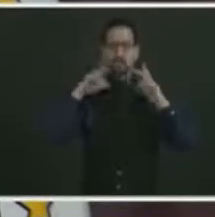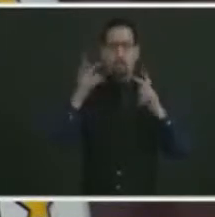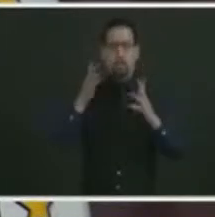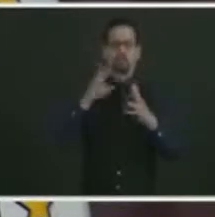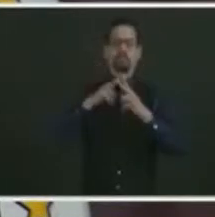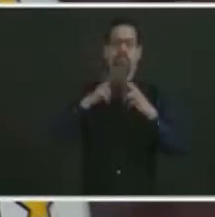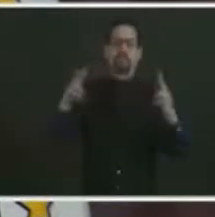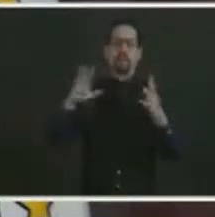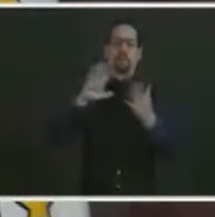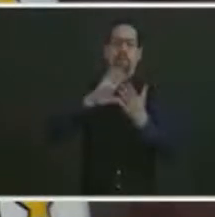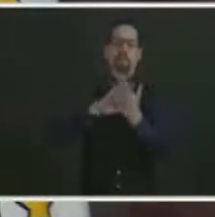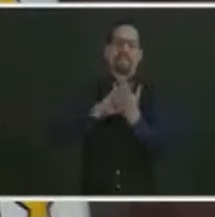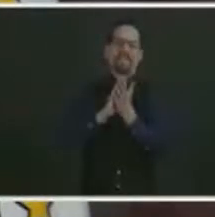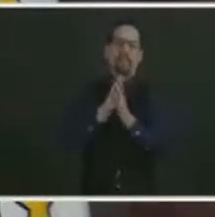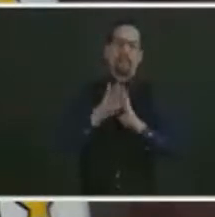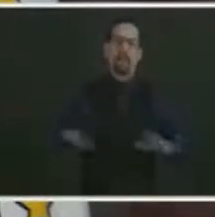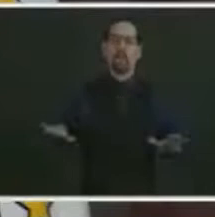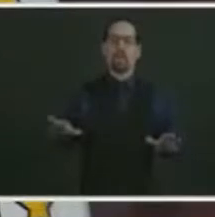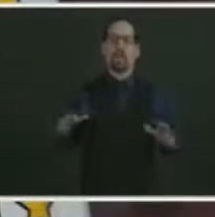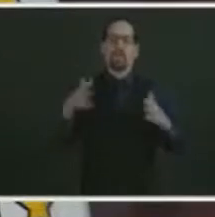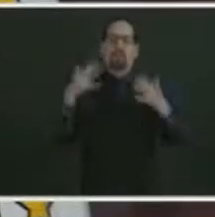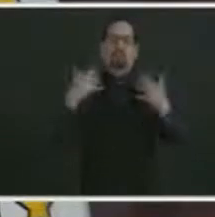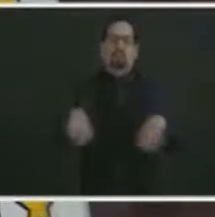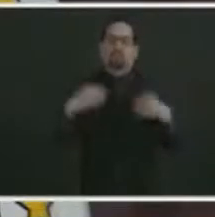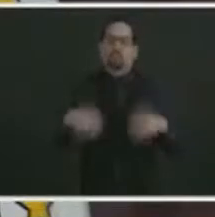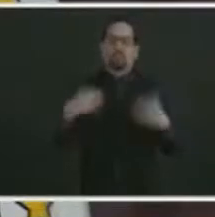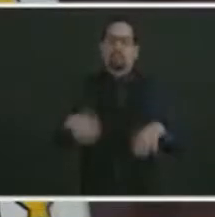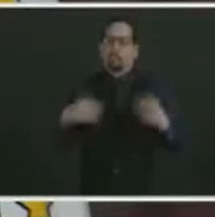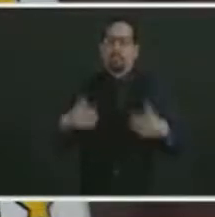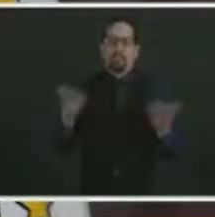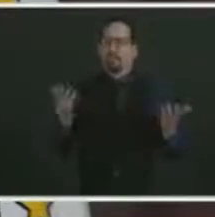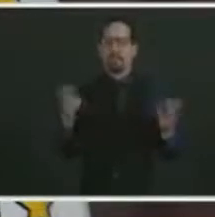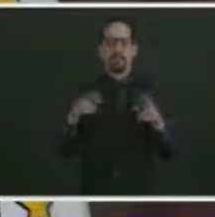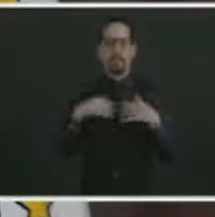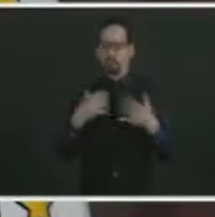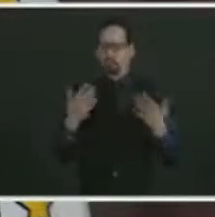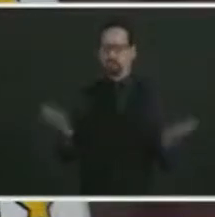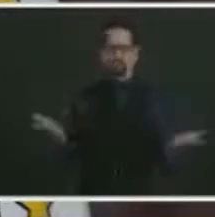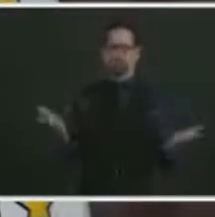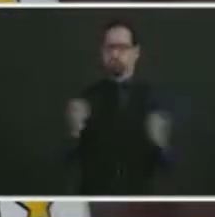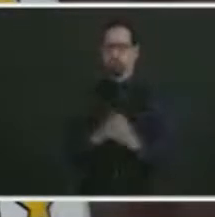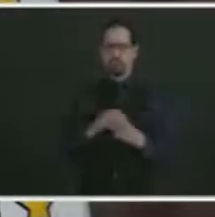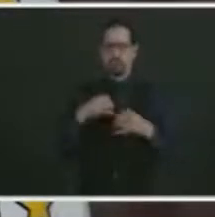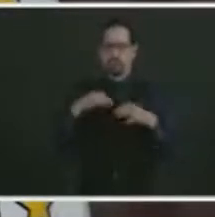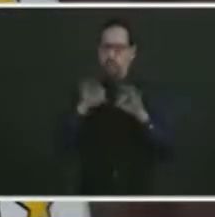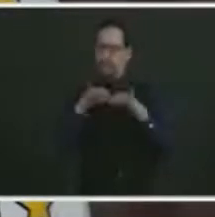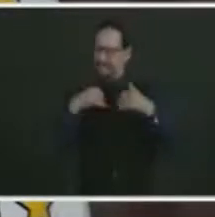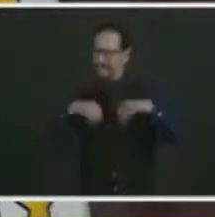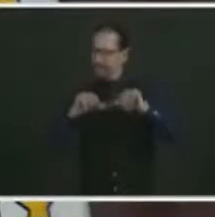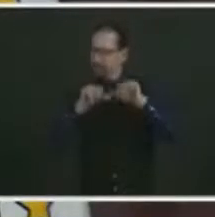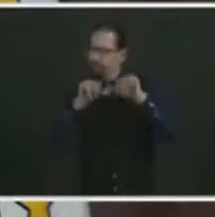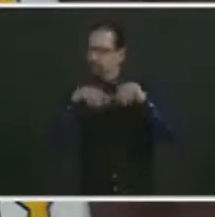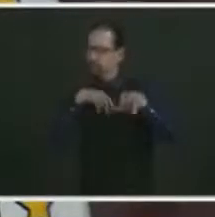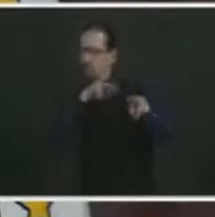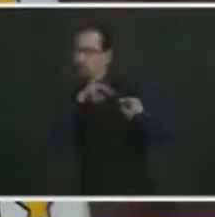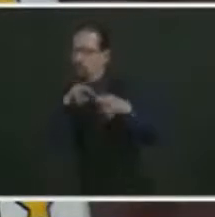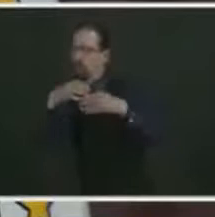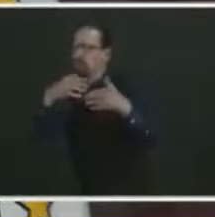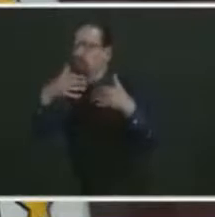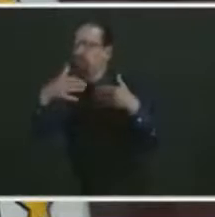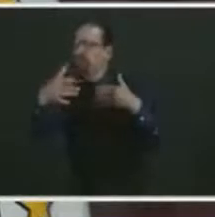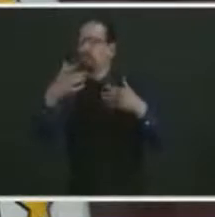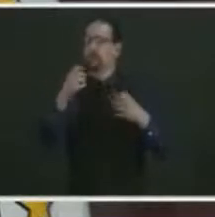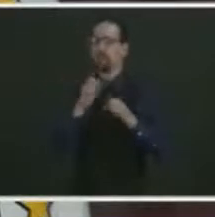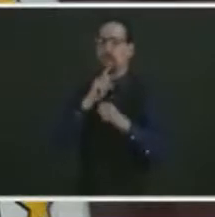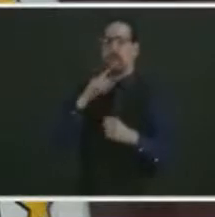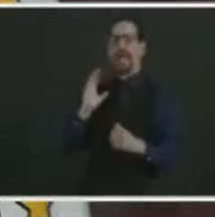And we are going to maintain, we are monitoring, we are using every tool at our disposal for constant surveillance